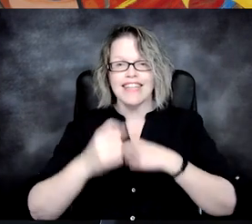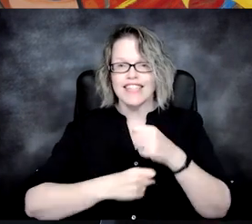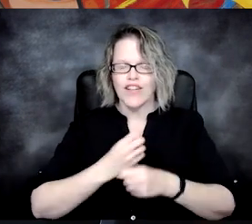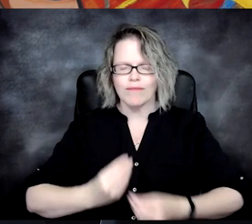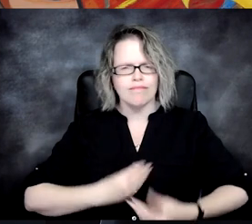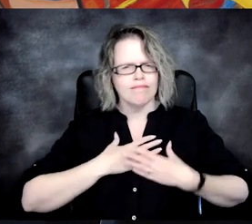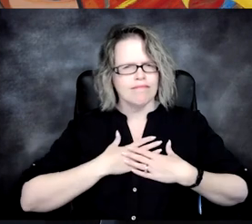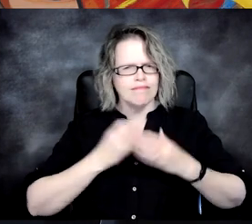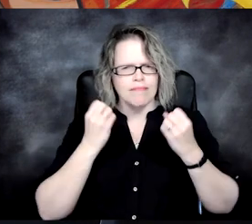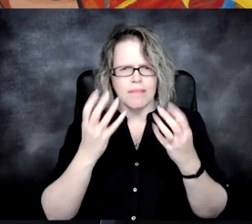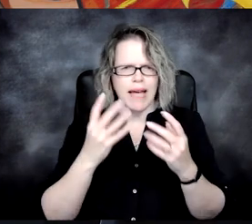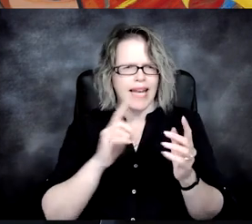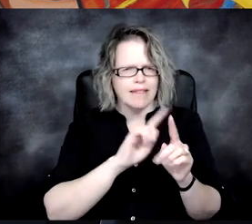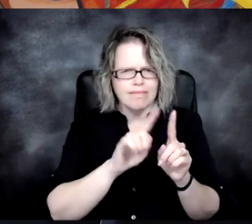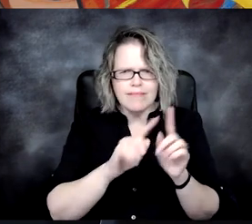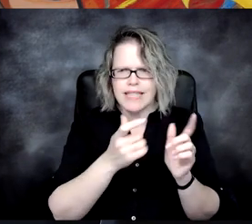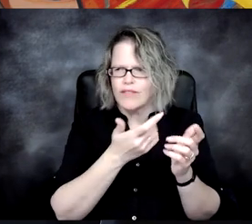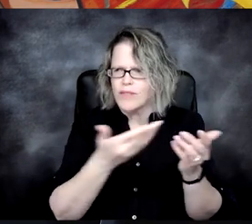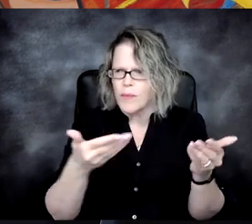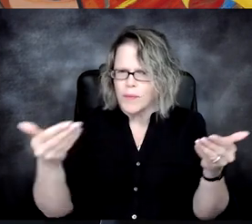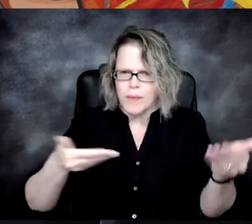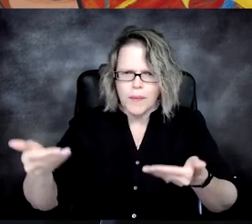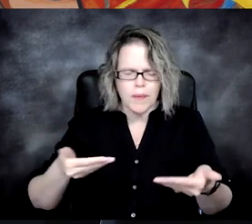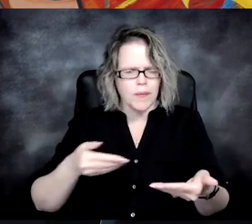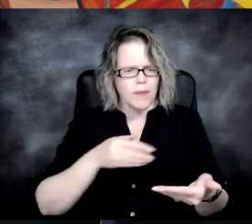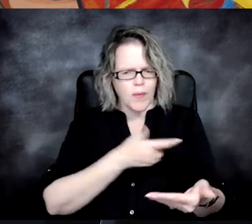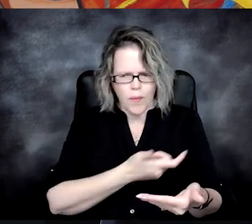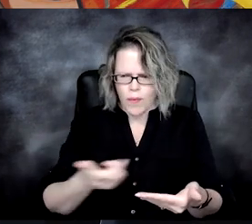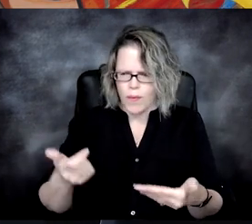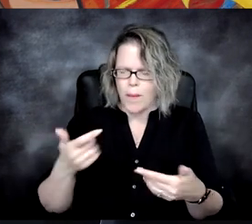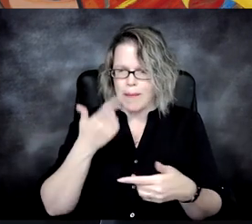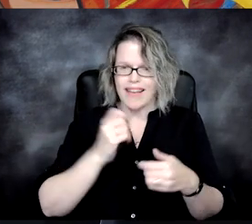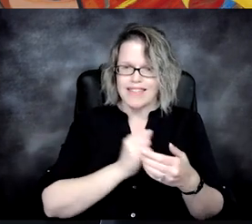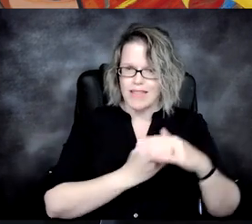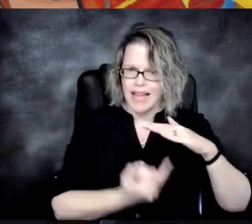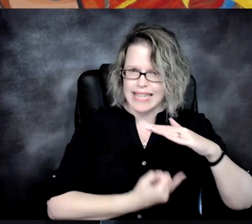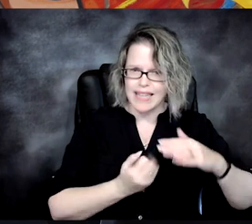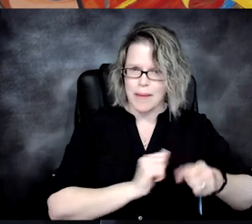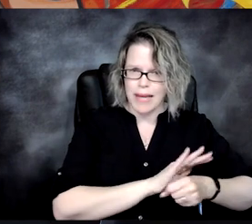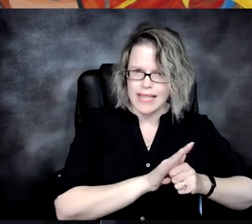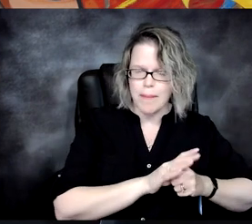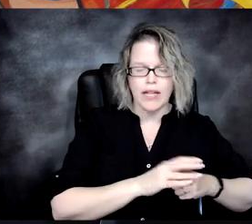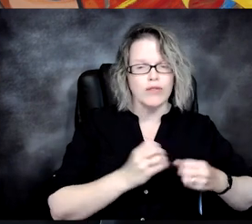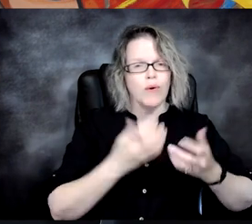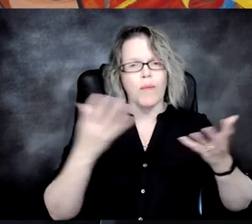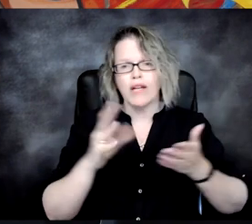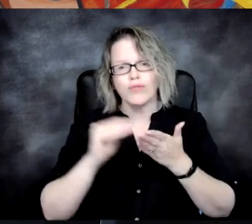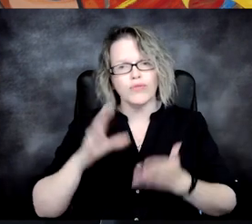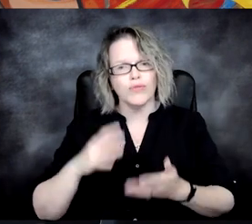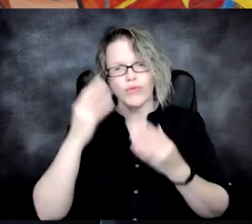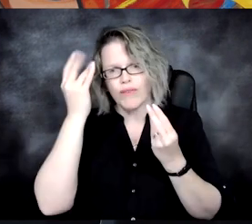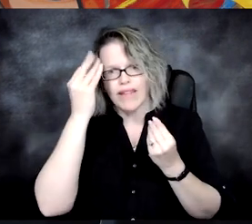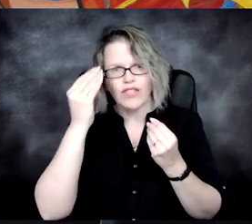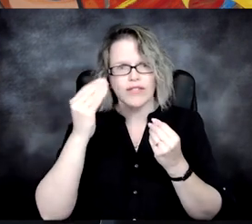by lots of the pieces because as we've sort of come out of the pandemic, or we're trying to come out of the pandemic, so much of the student reflection this year is about how they